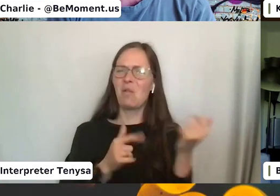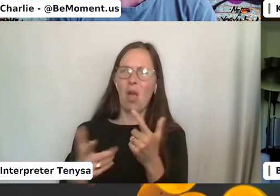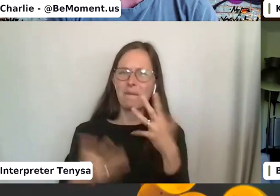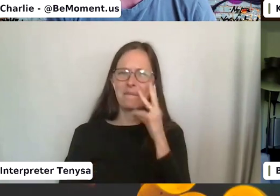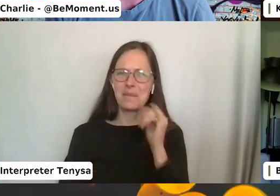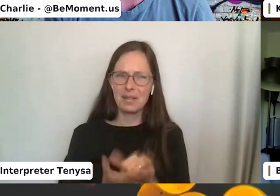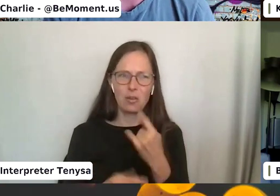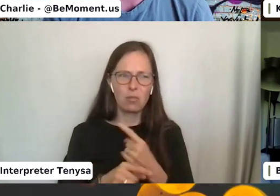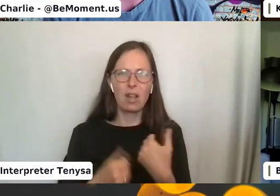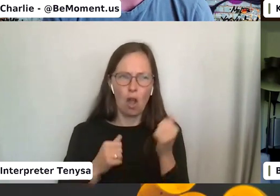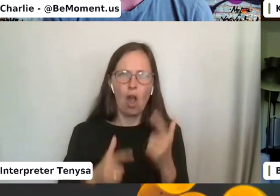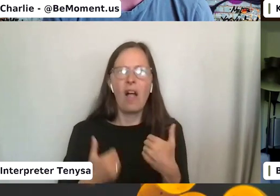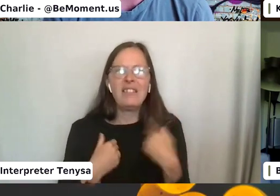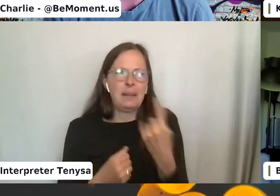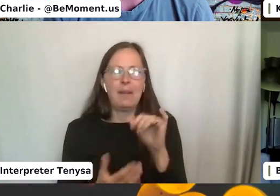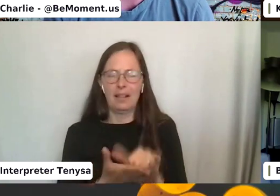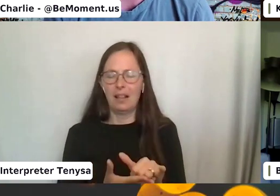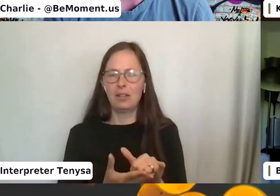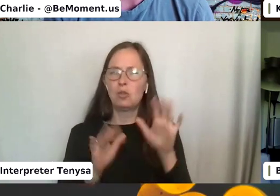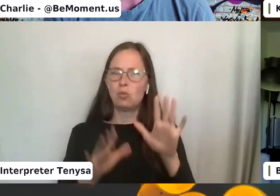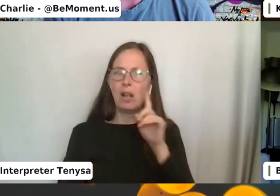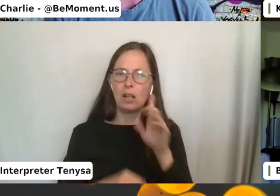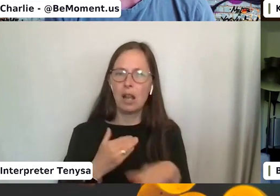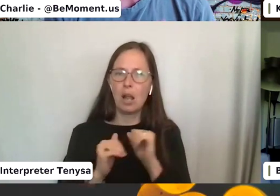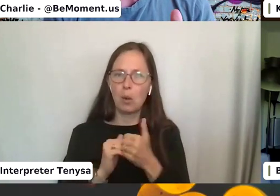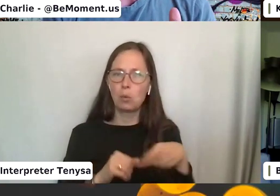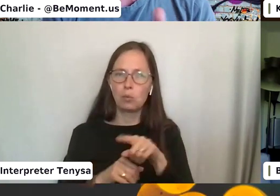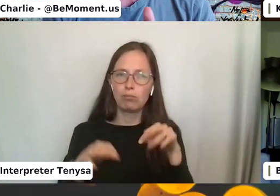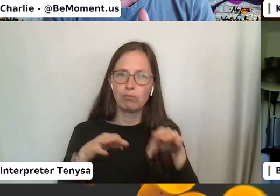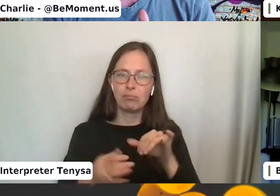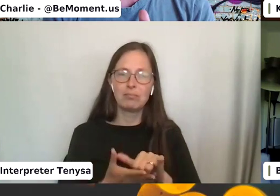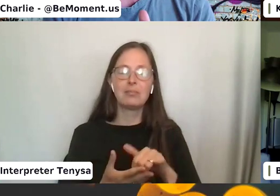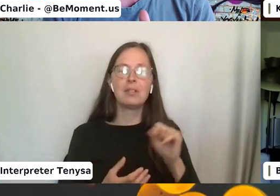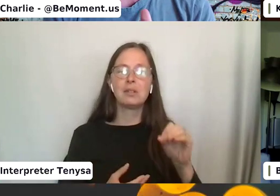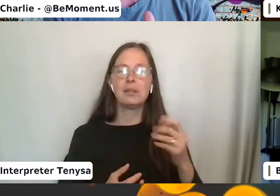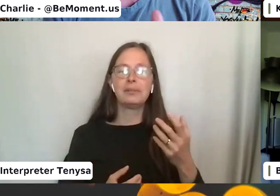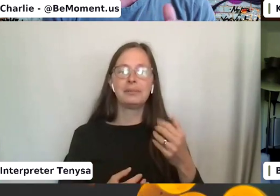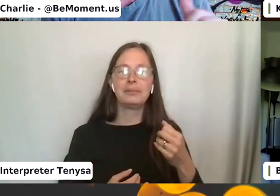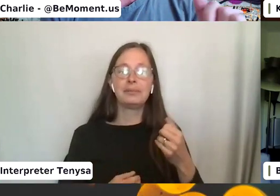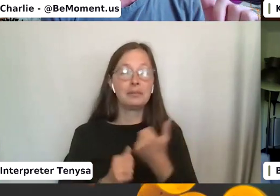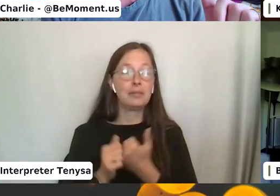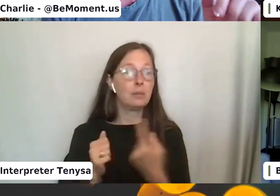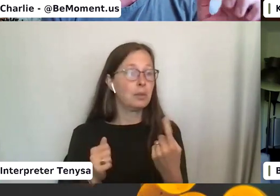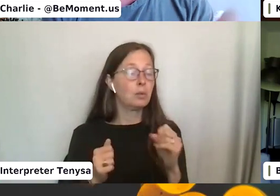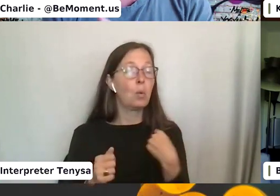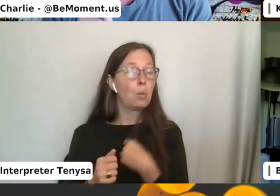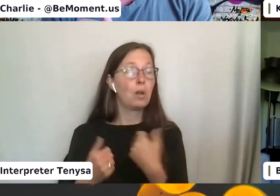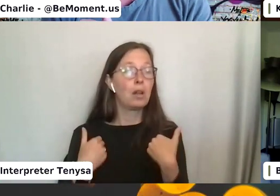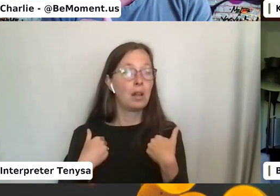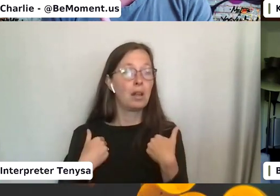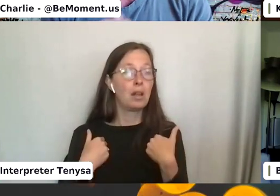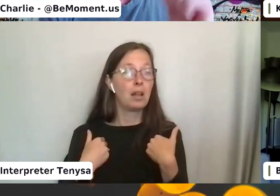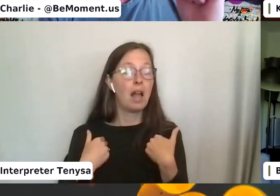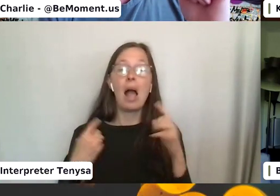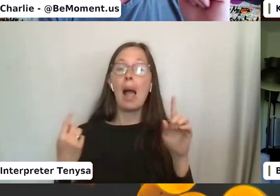some version of that. So it was great to hear how you guys parse that all out. So everybody, so we've got meet and greets coming